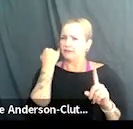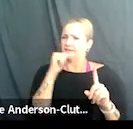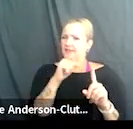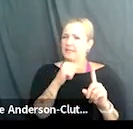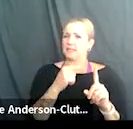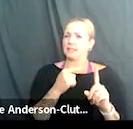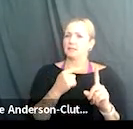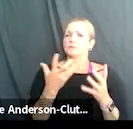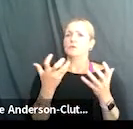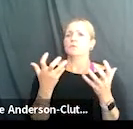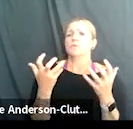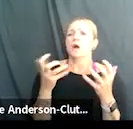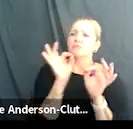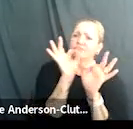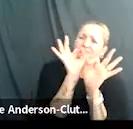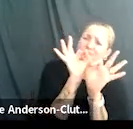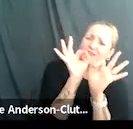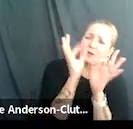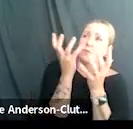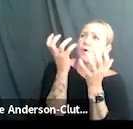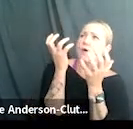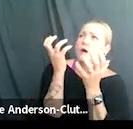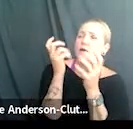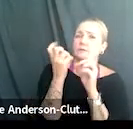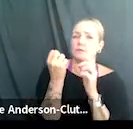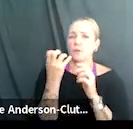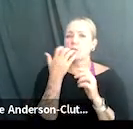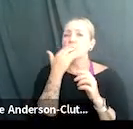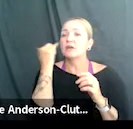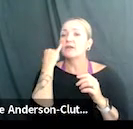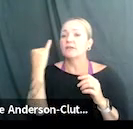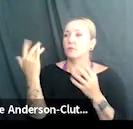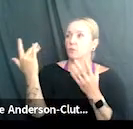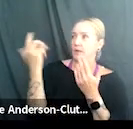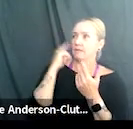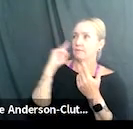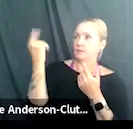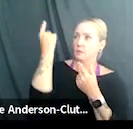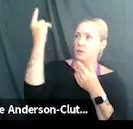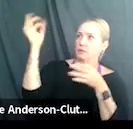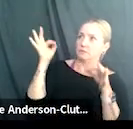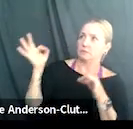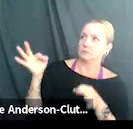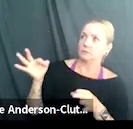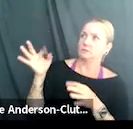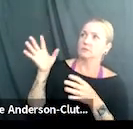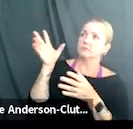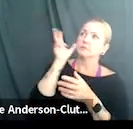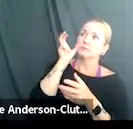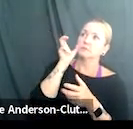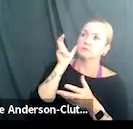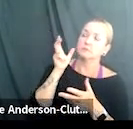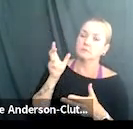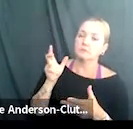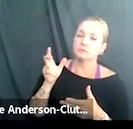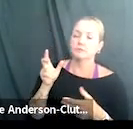but it's more the doors needing to, and windows in a certain way is very